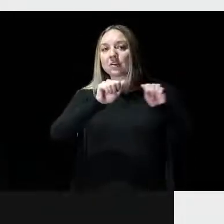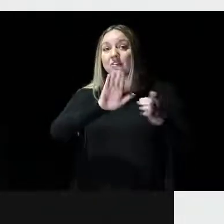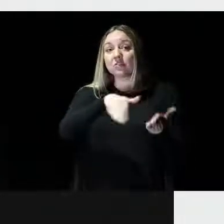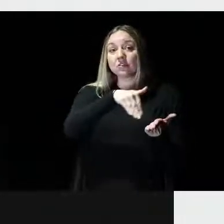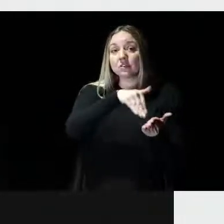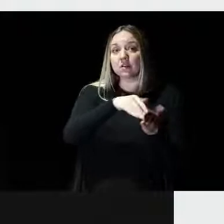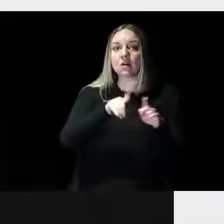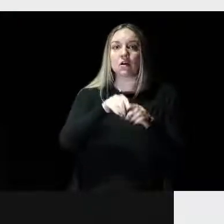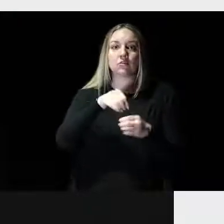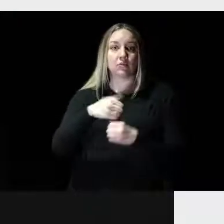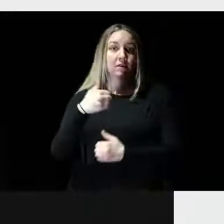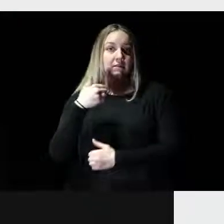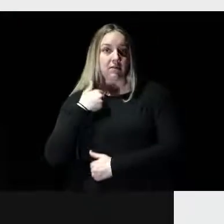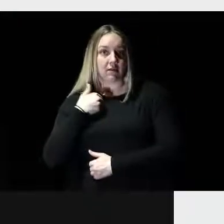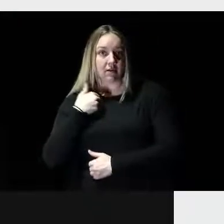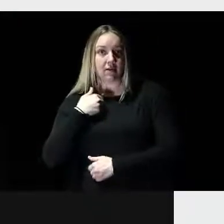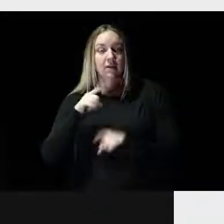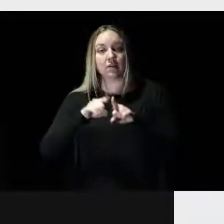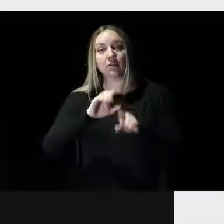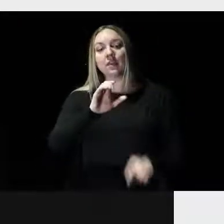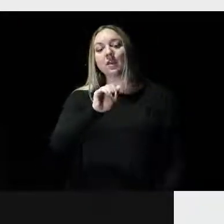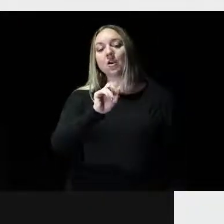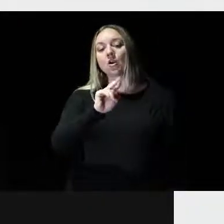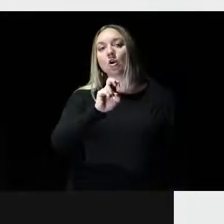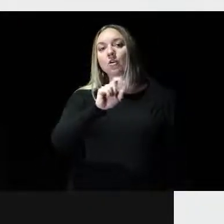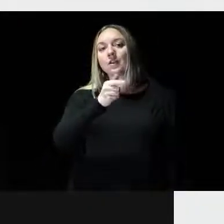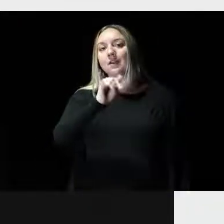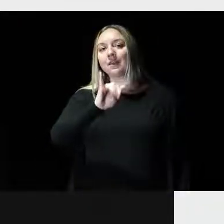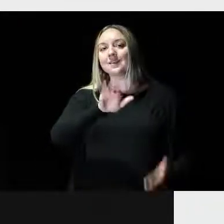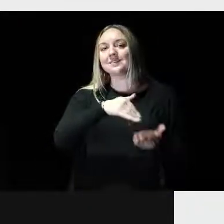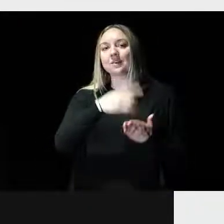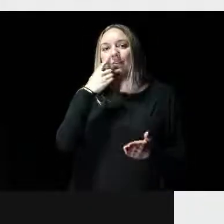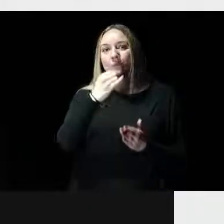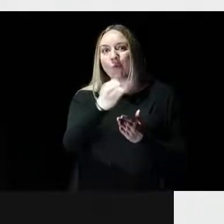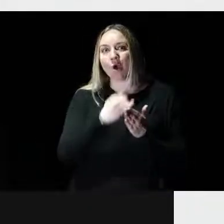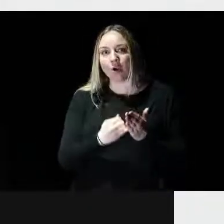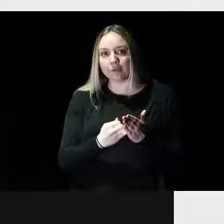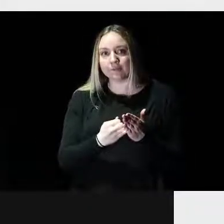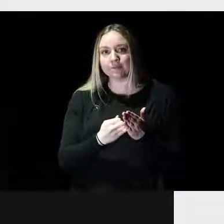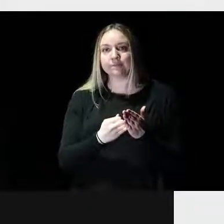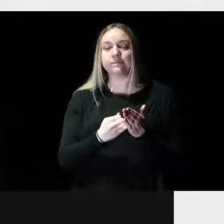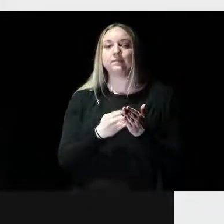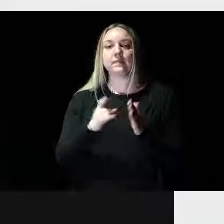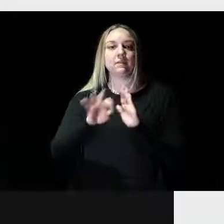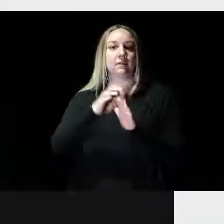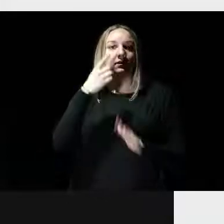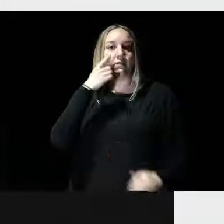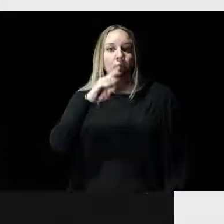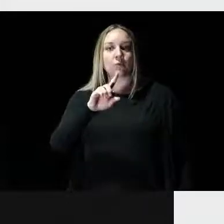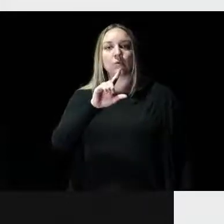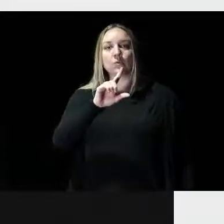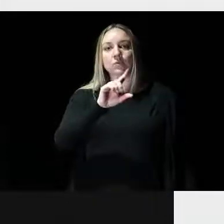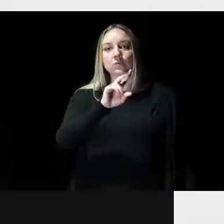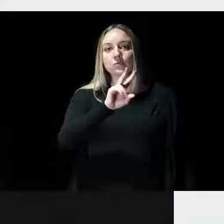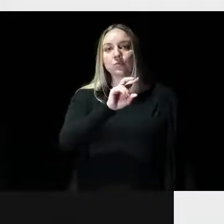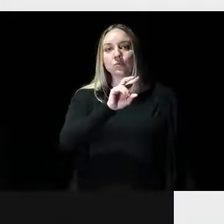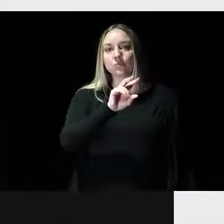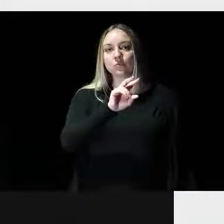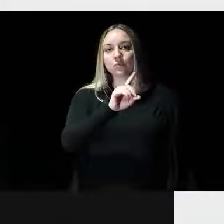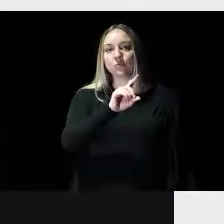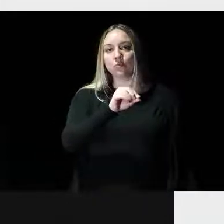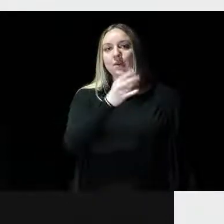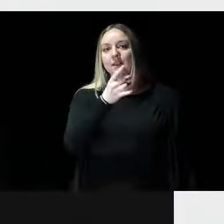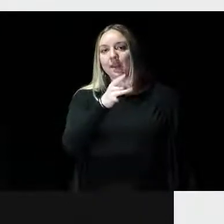and the Carnegie Museum of Art. The firm's work was selected for the 2006, 2018, and 2020 Biennale